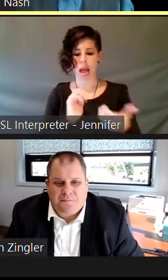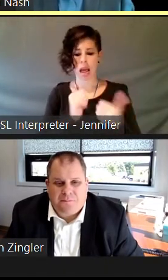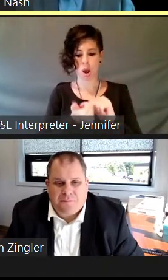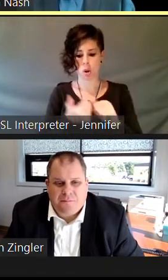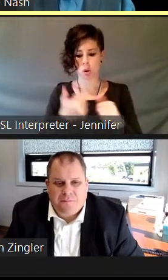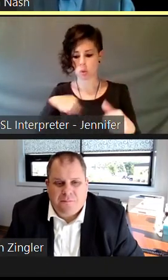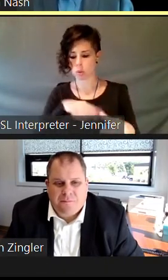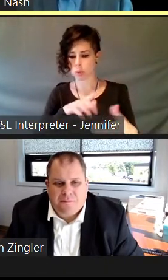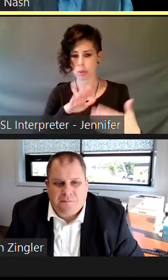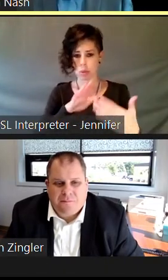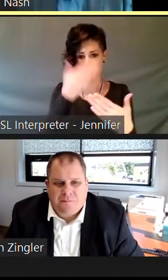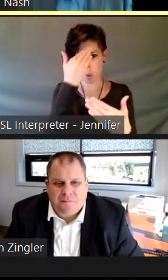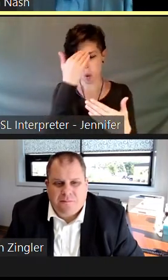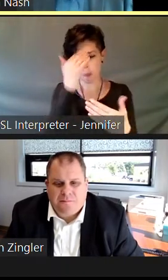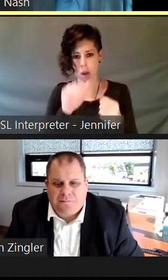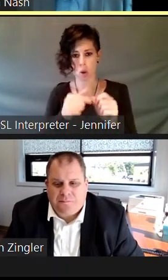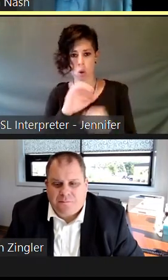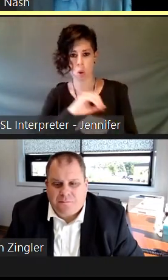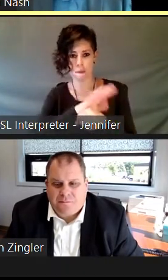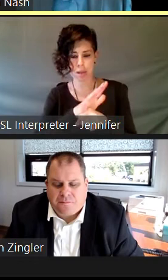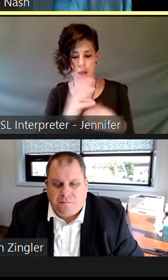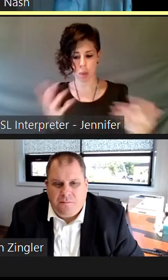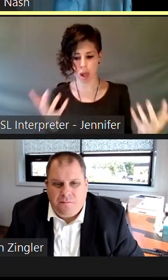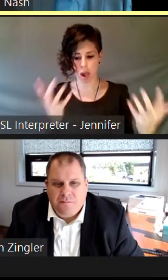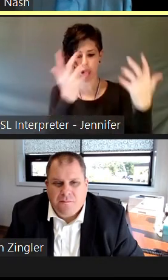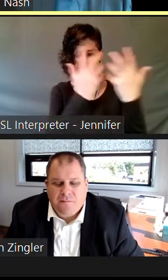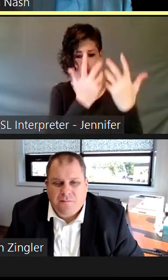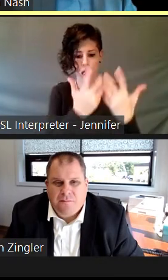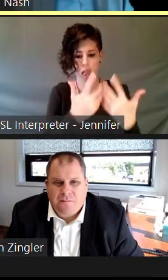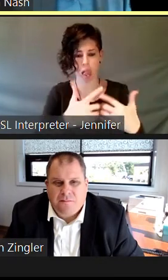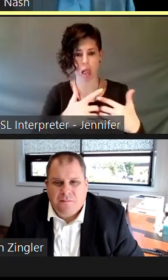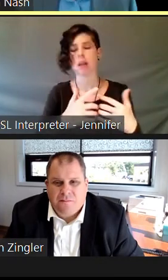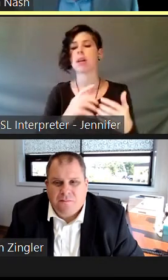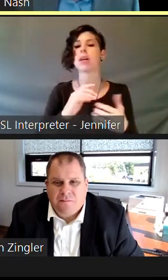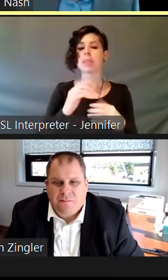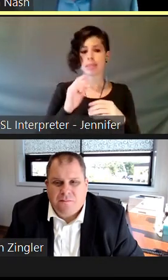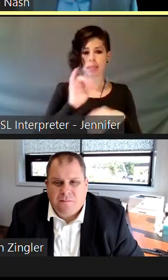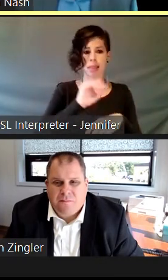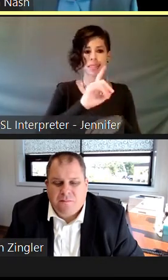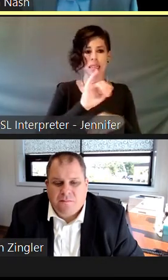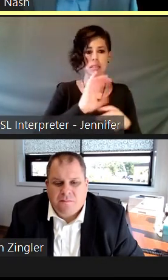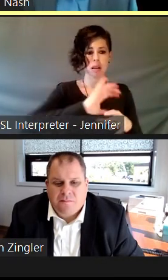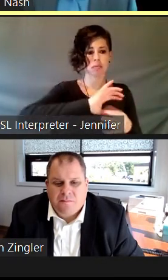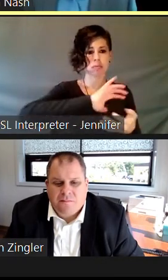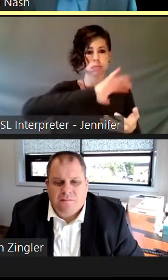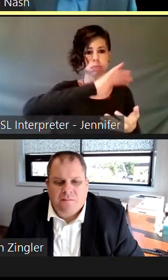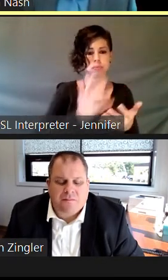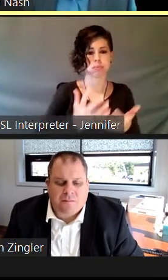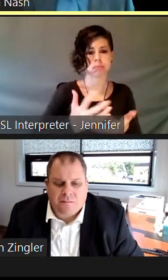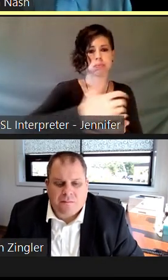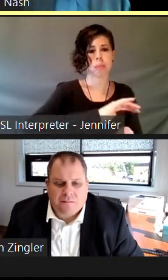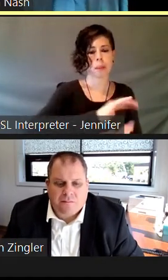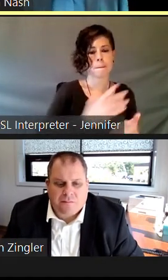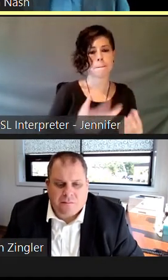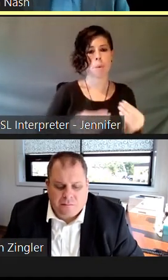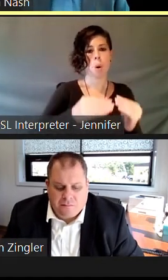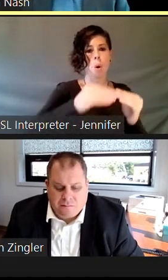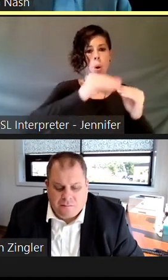currently about COVID. And again, that data set has grown over time. We also went to Johns Hopkins University, who